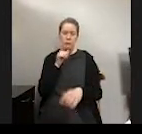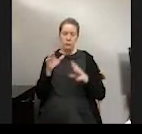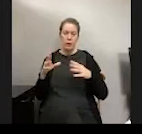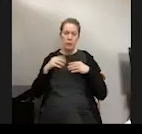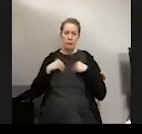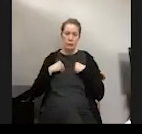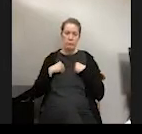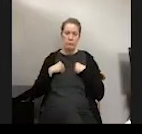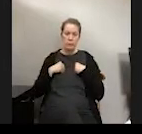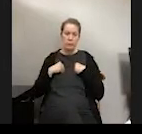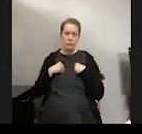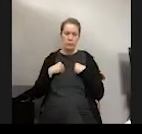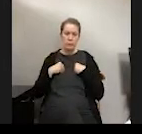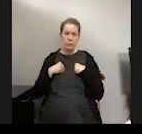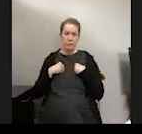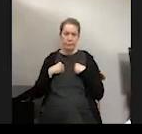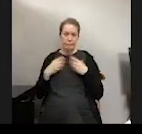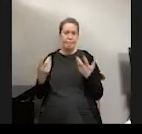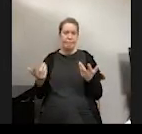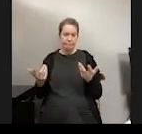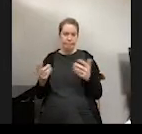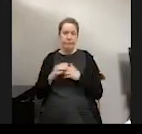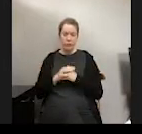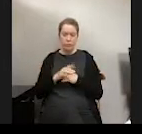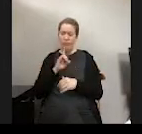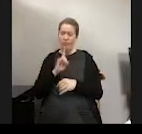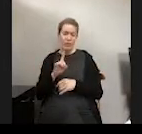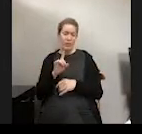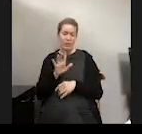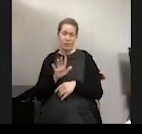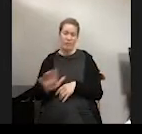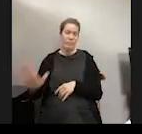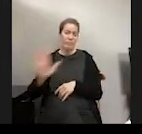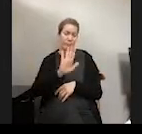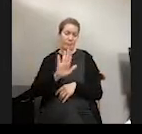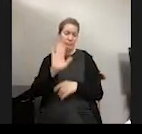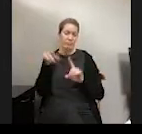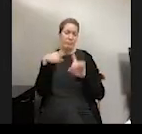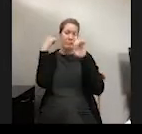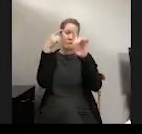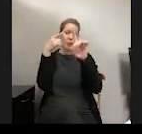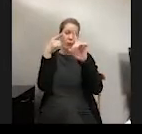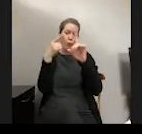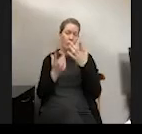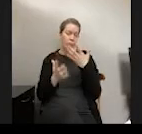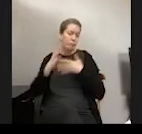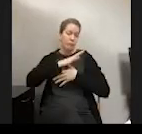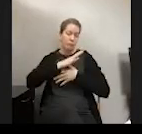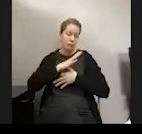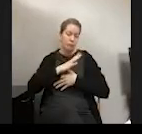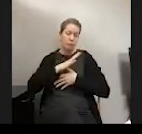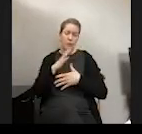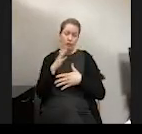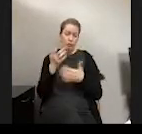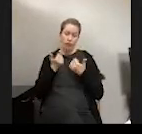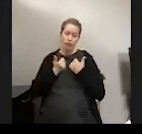work with, and just really want to do the best things they can for Torontonians eventually.